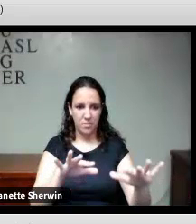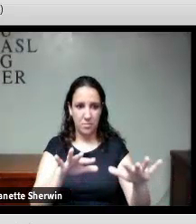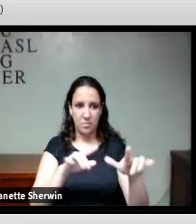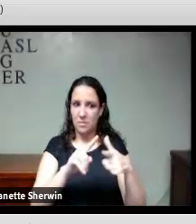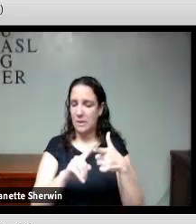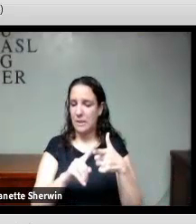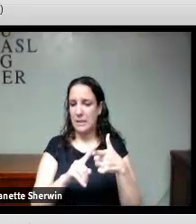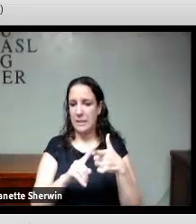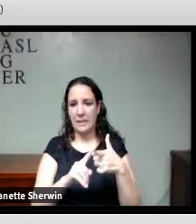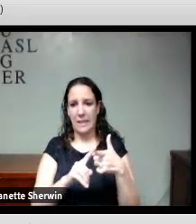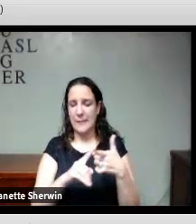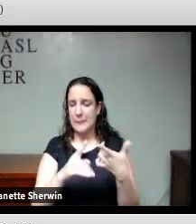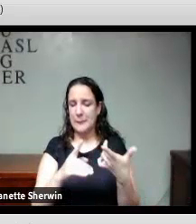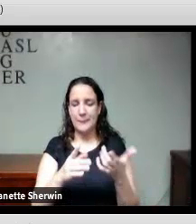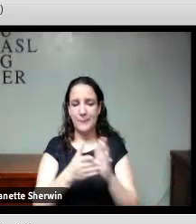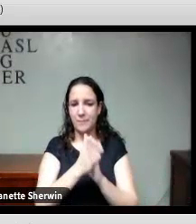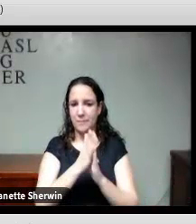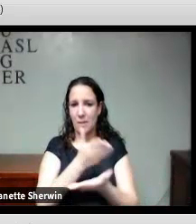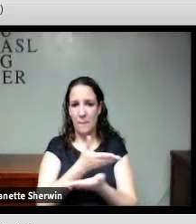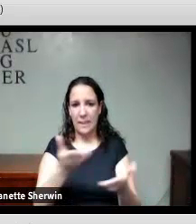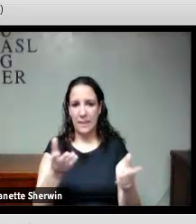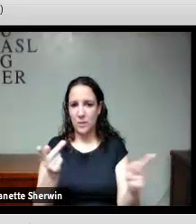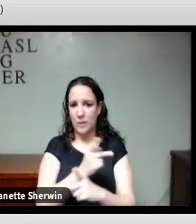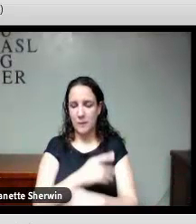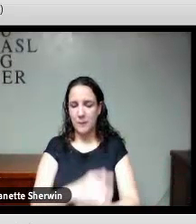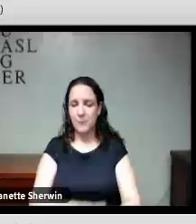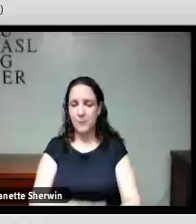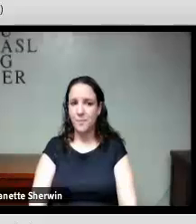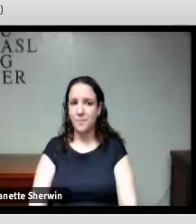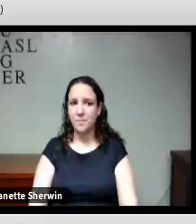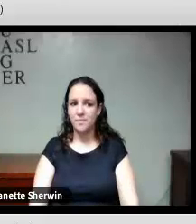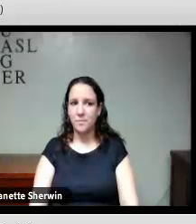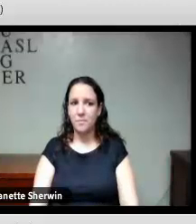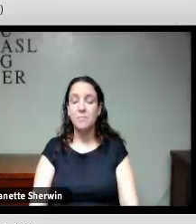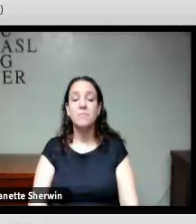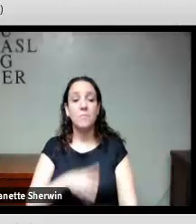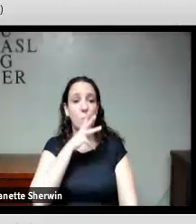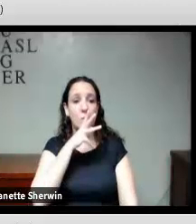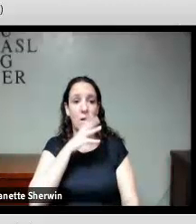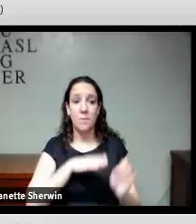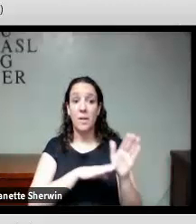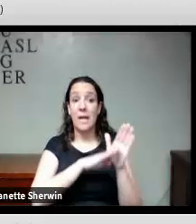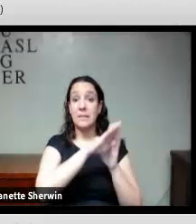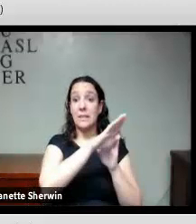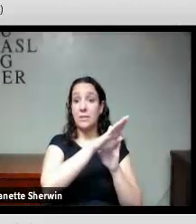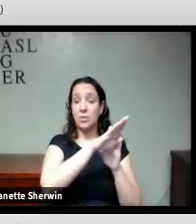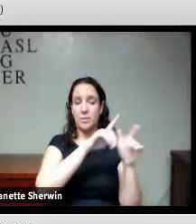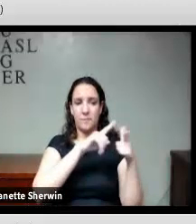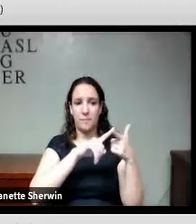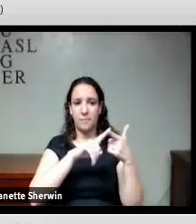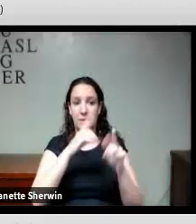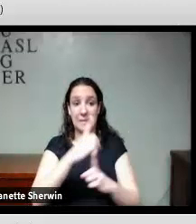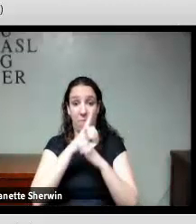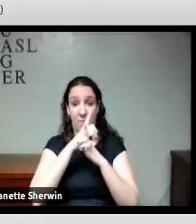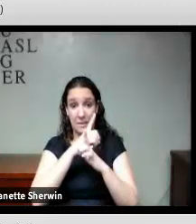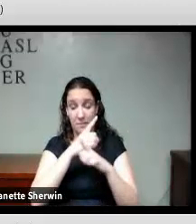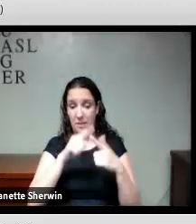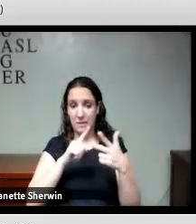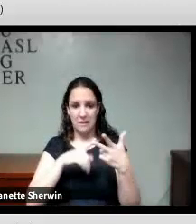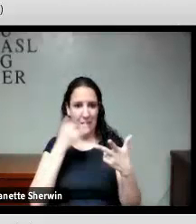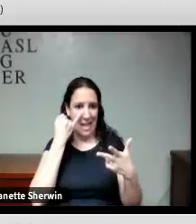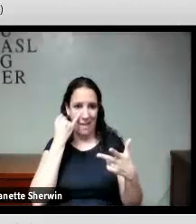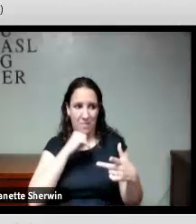of some of the things that we're talking about today. We talked about escalation. We talked about defensiveness. If they don't believe you're